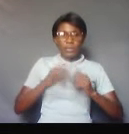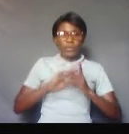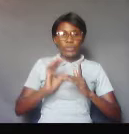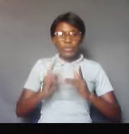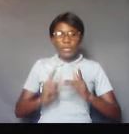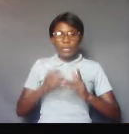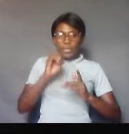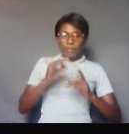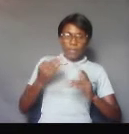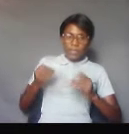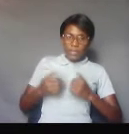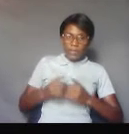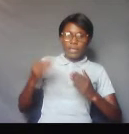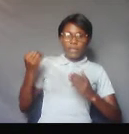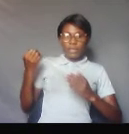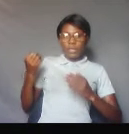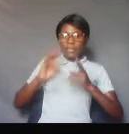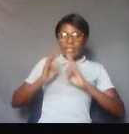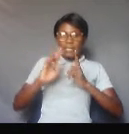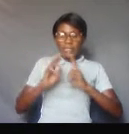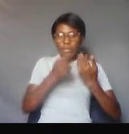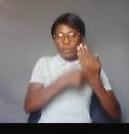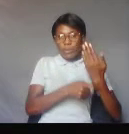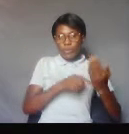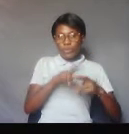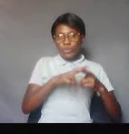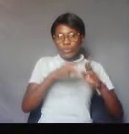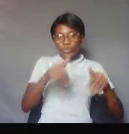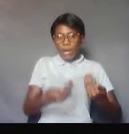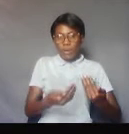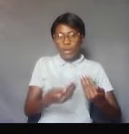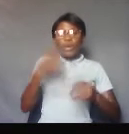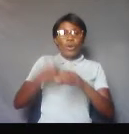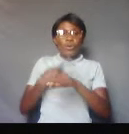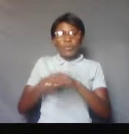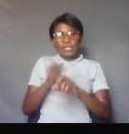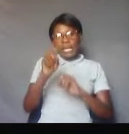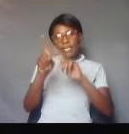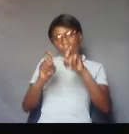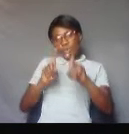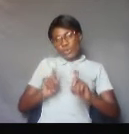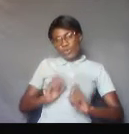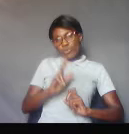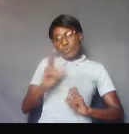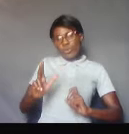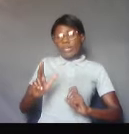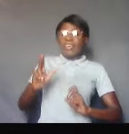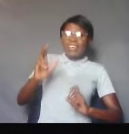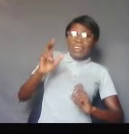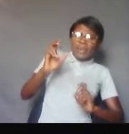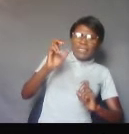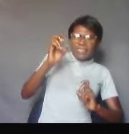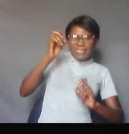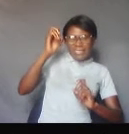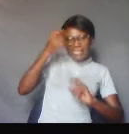I start off any sort of discussion about how the Bible is used, I ask people, so when we think about disability,